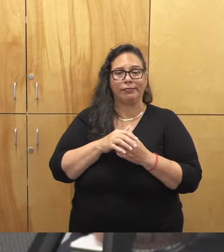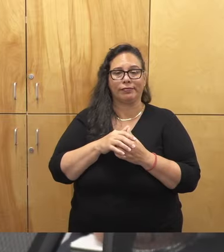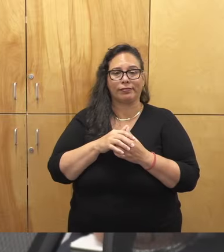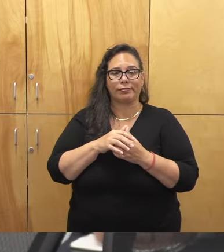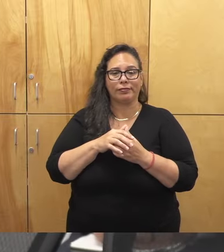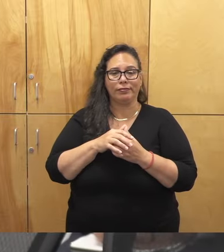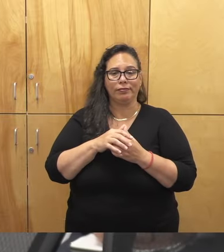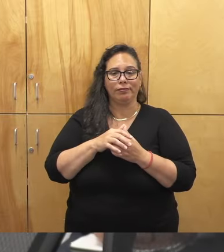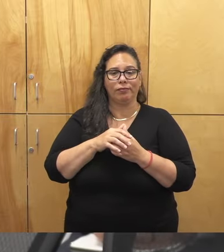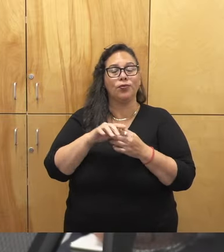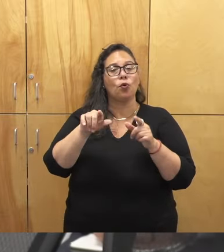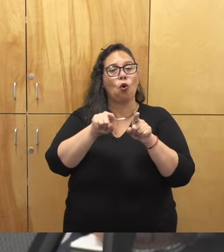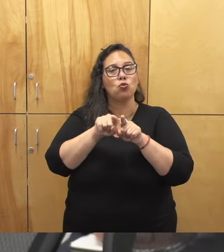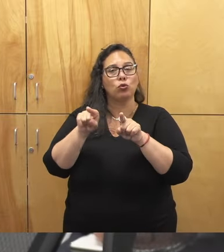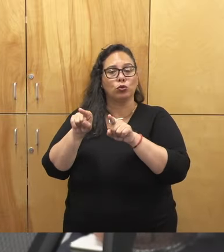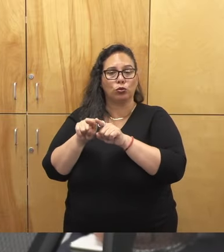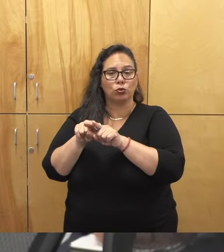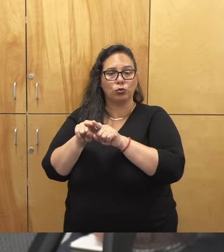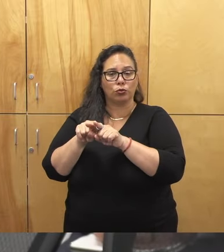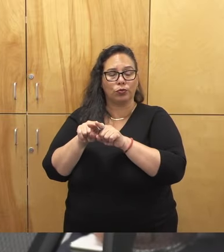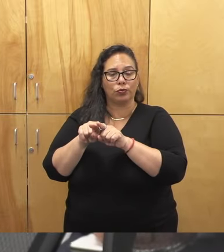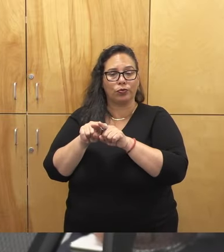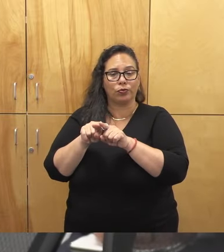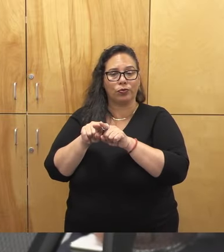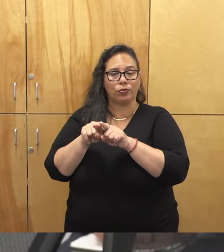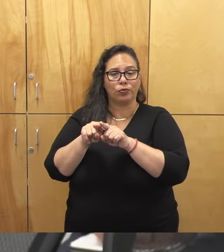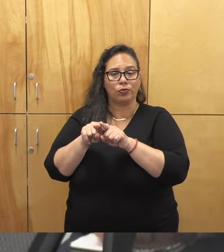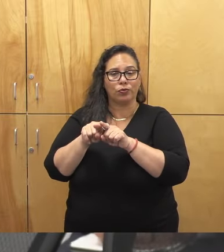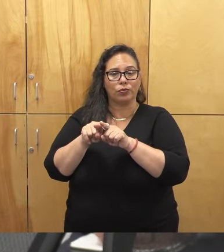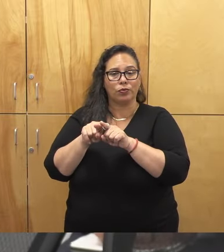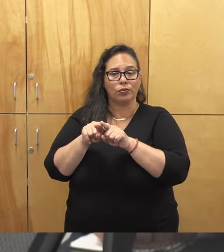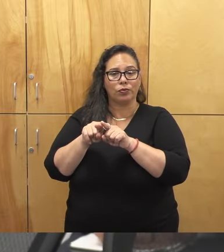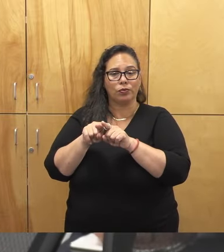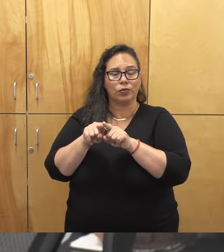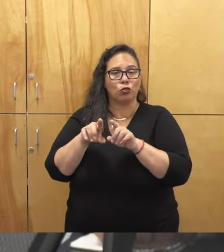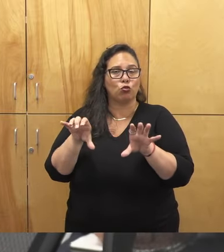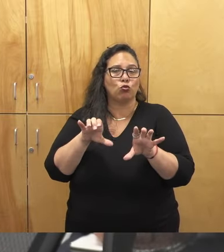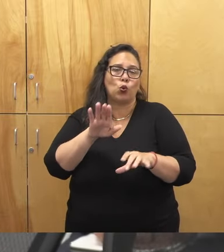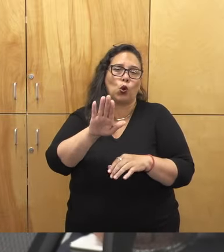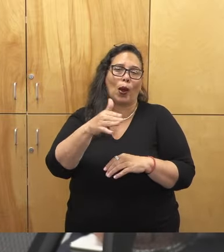And also to do your best to